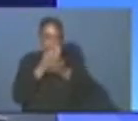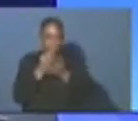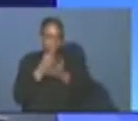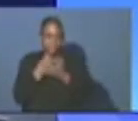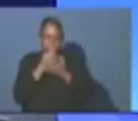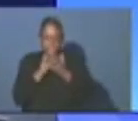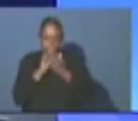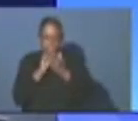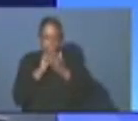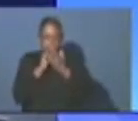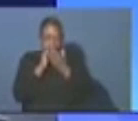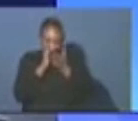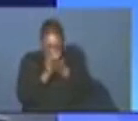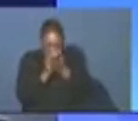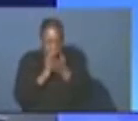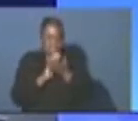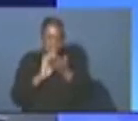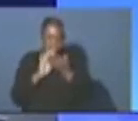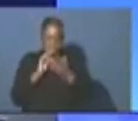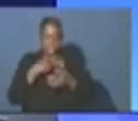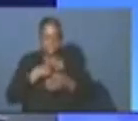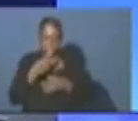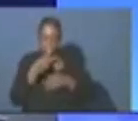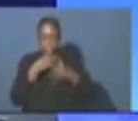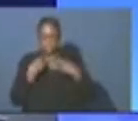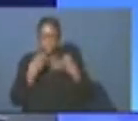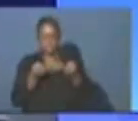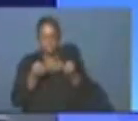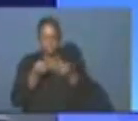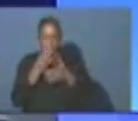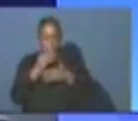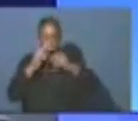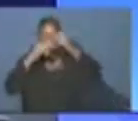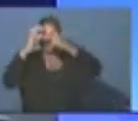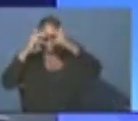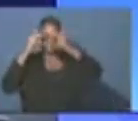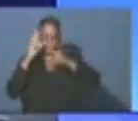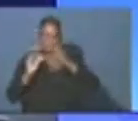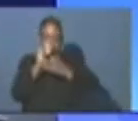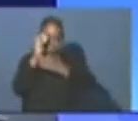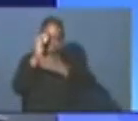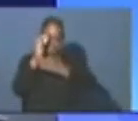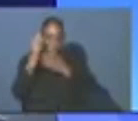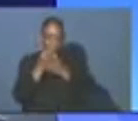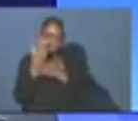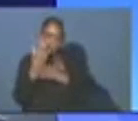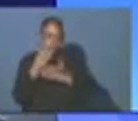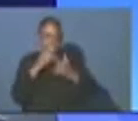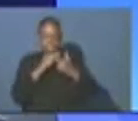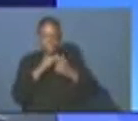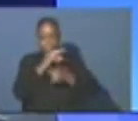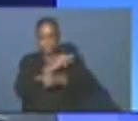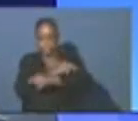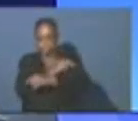given that global warming has the potential to do significant harm to the country's economy. Economic Affairs Minister Senator the Honorable Michael Alkita